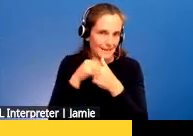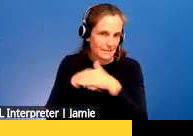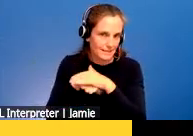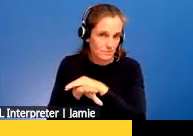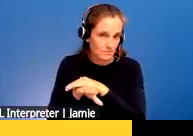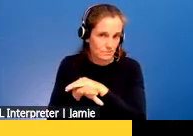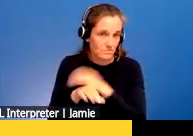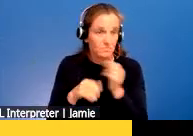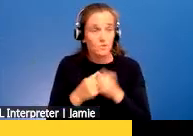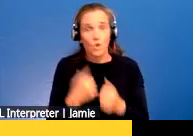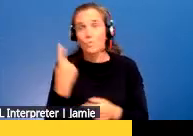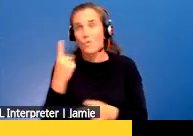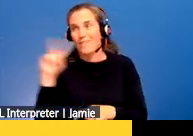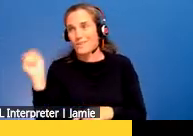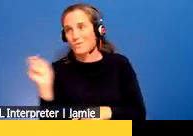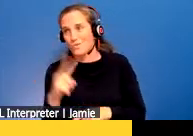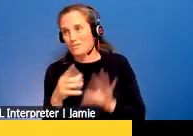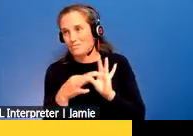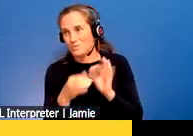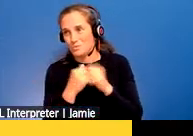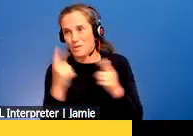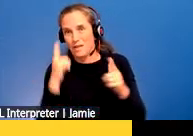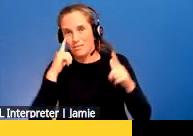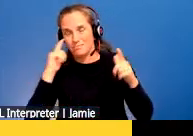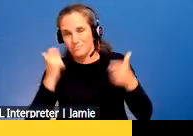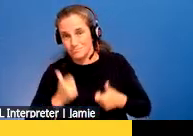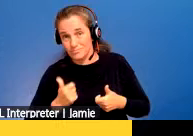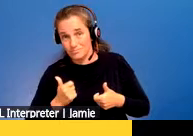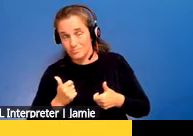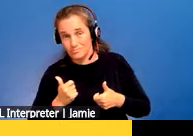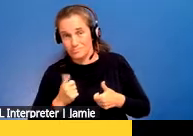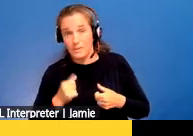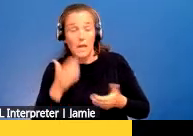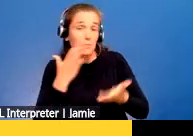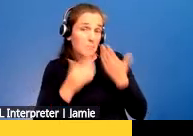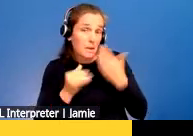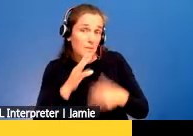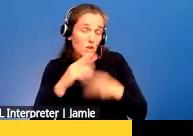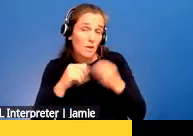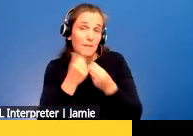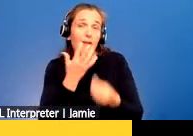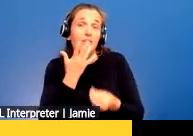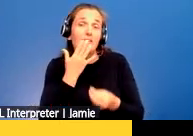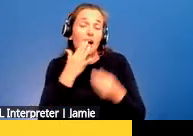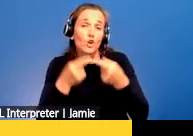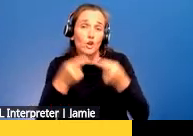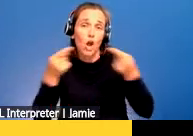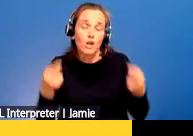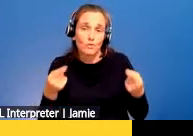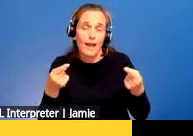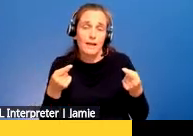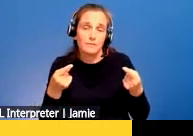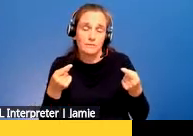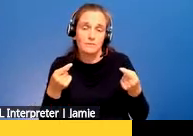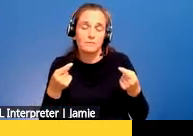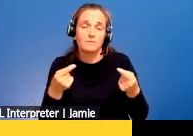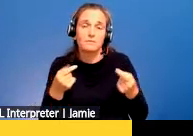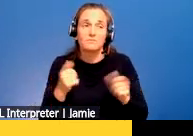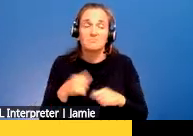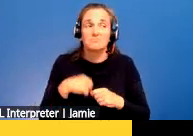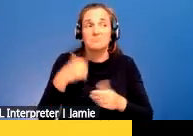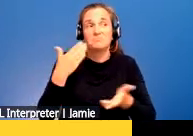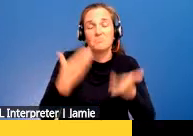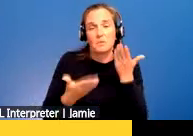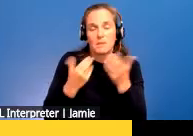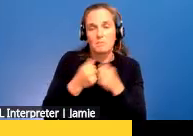vision. And in that case, you might be looking at color contrast. You might be looking at whether